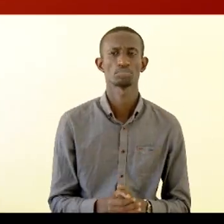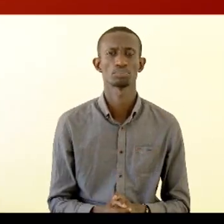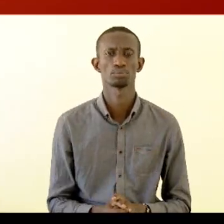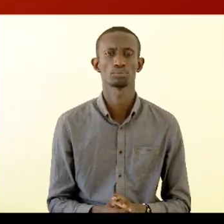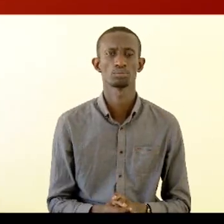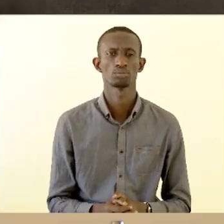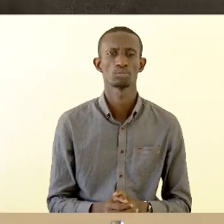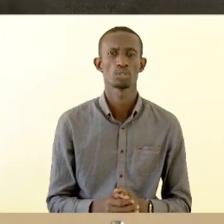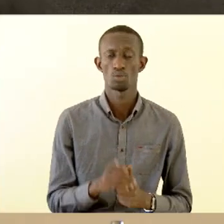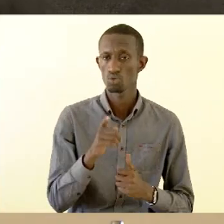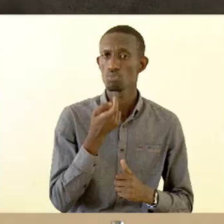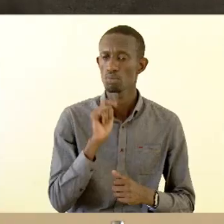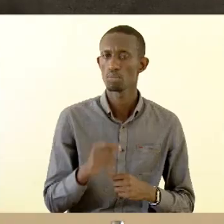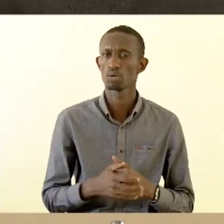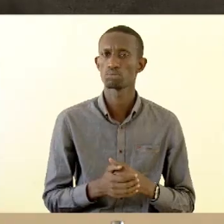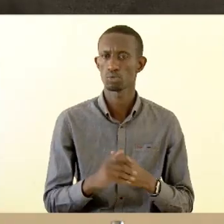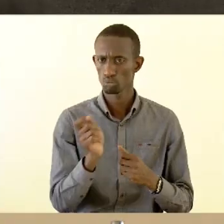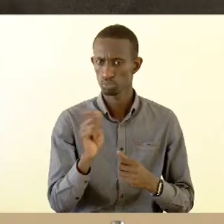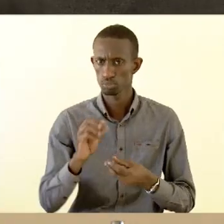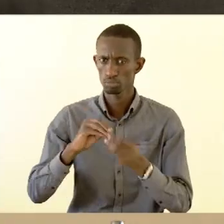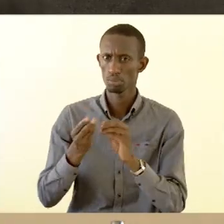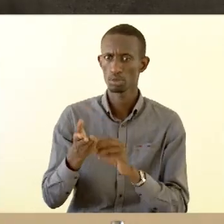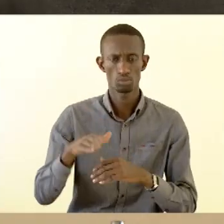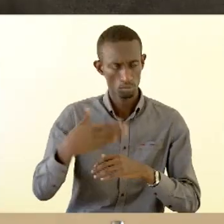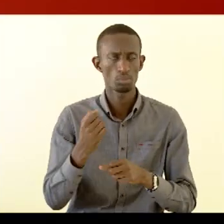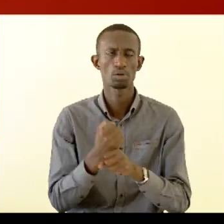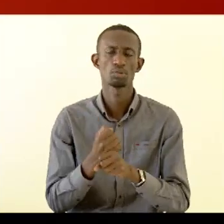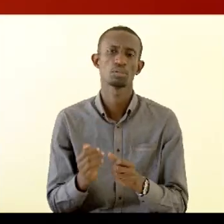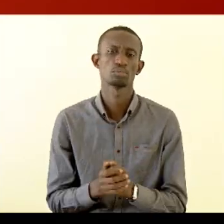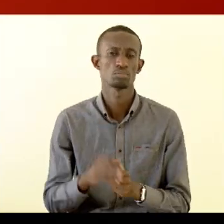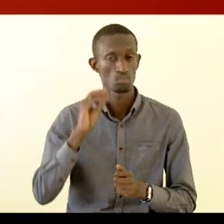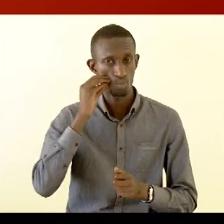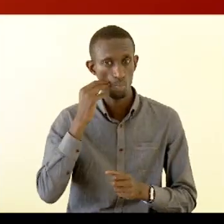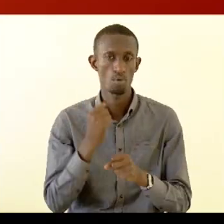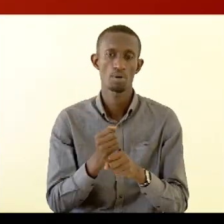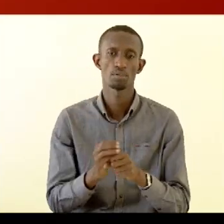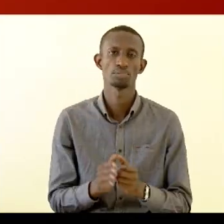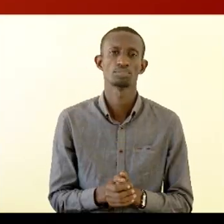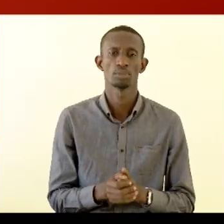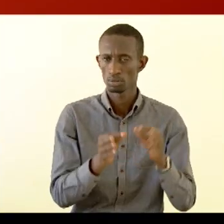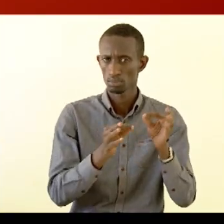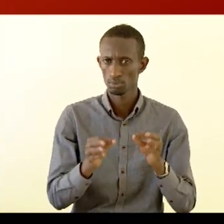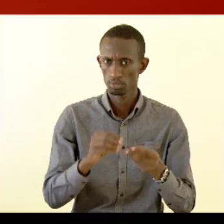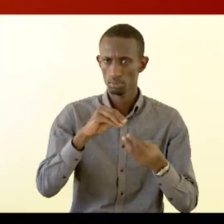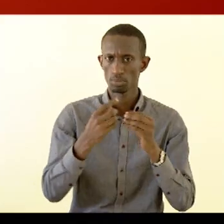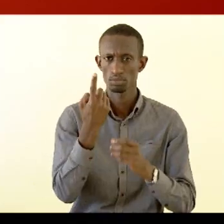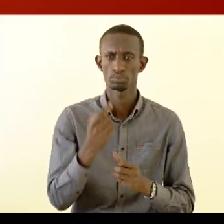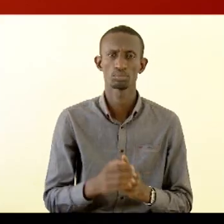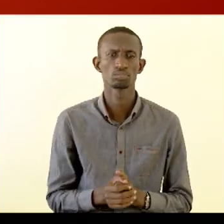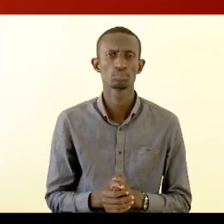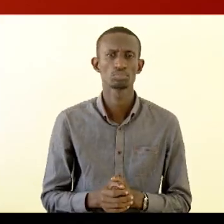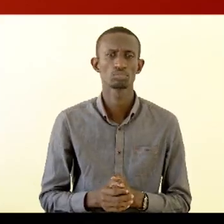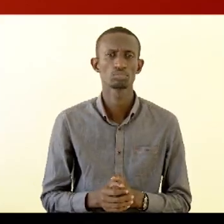write those numbers, and you will try them as a homework. Now, definition number 1. What